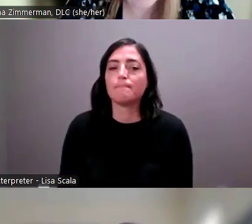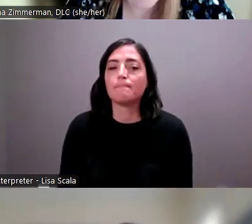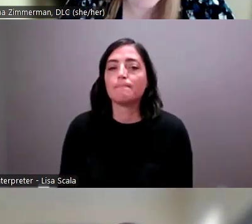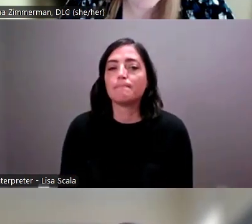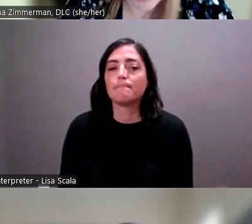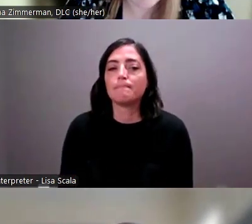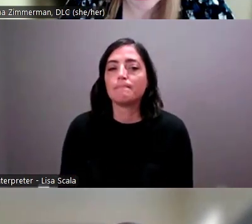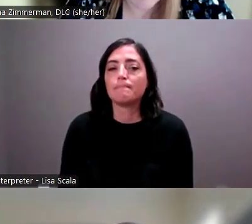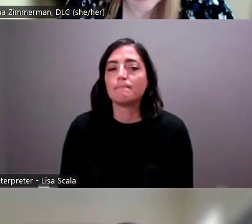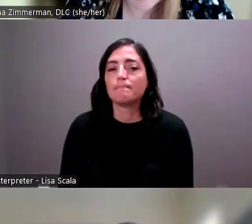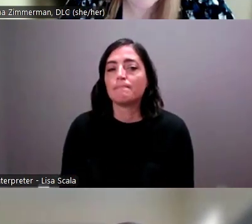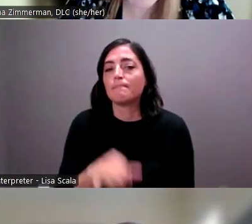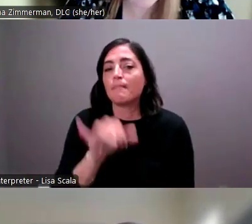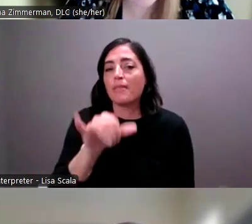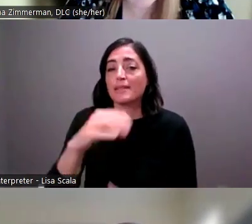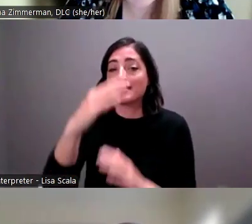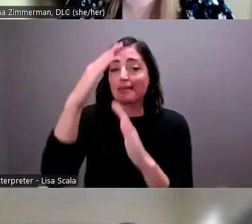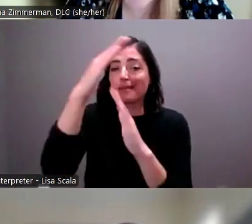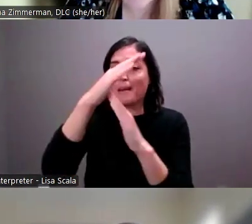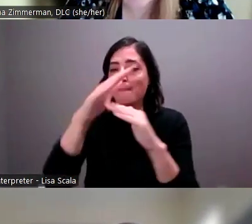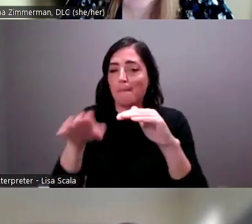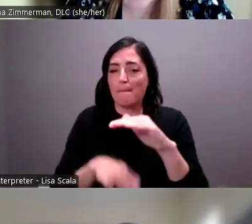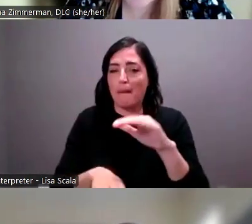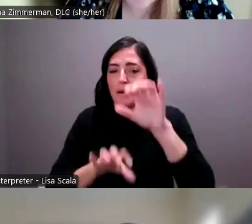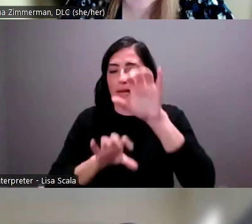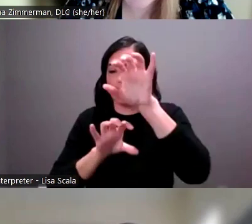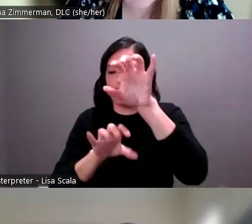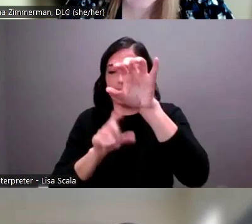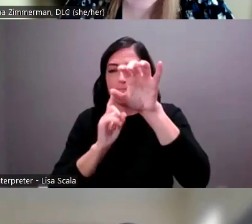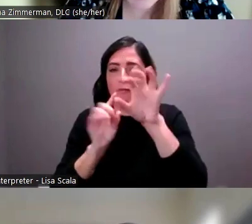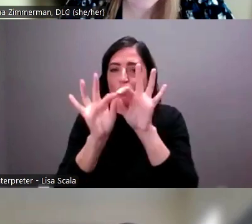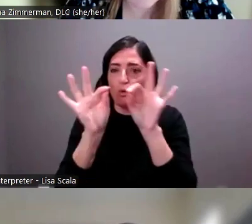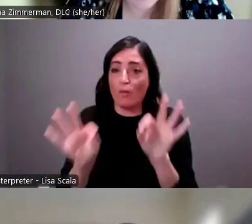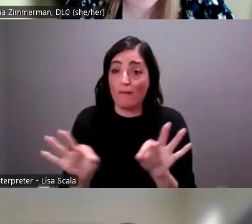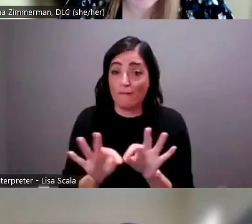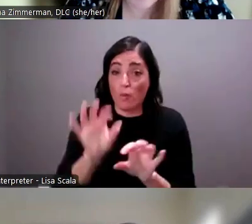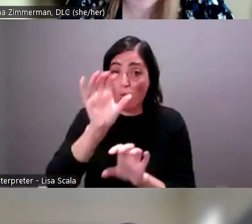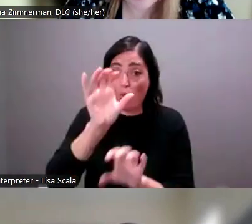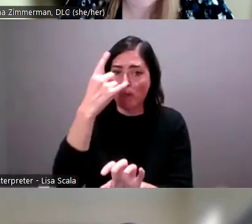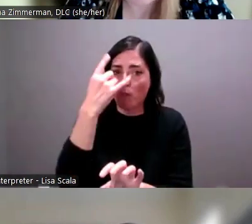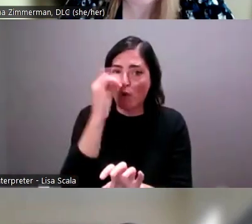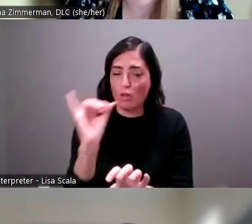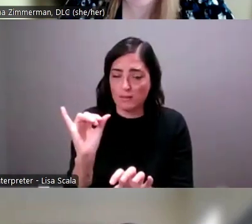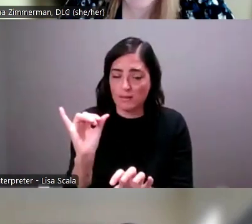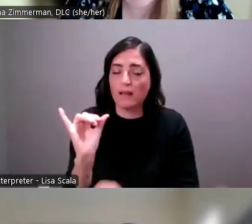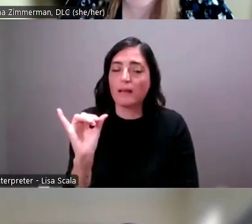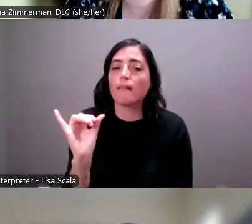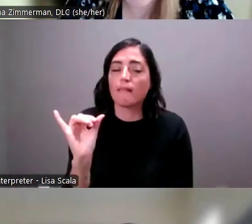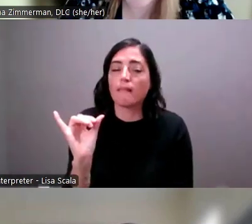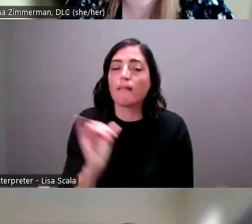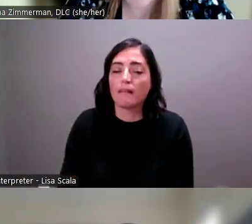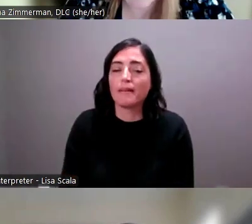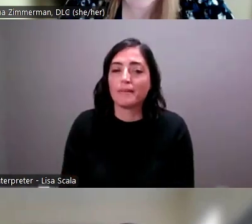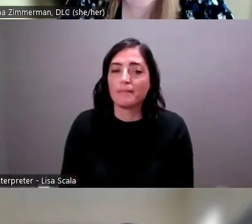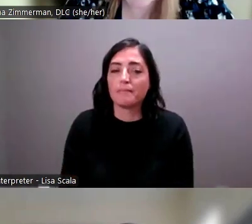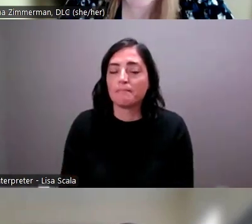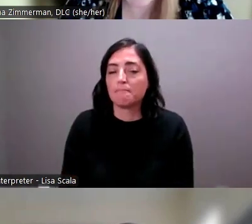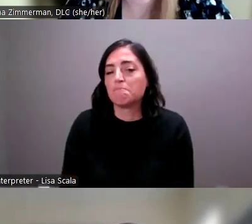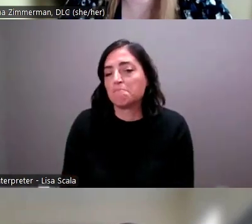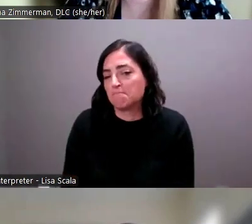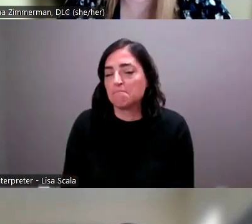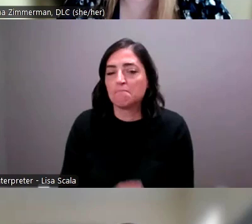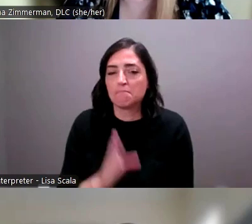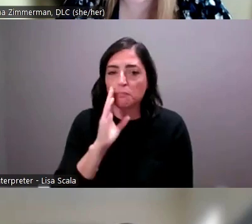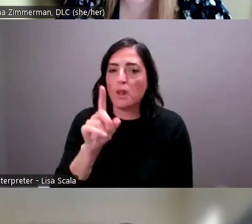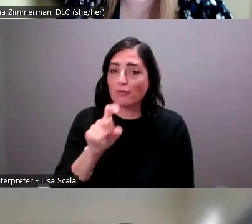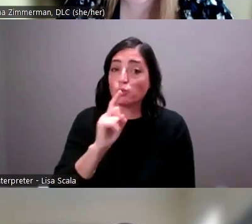So this is the top and bottom halves of the voter registration forms. They'll, you'll have to